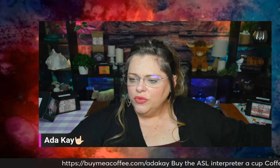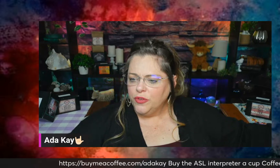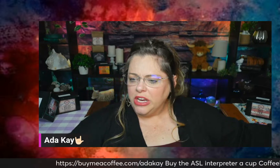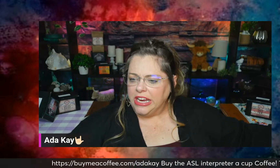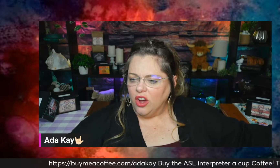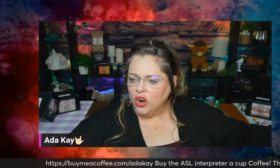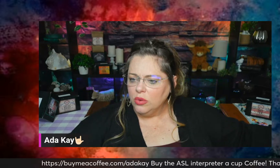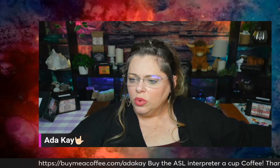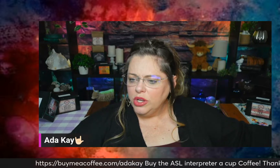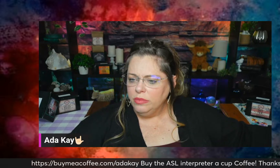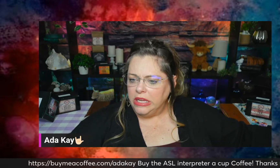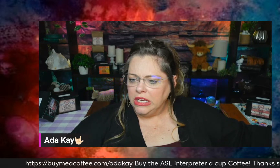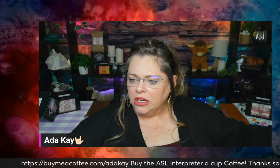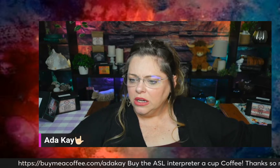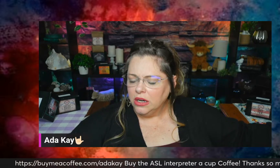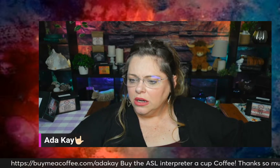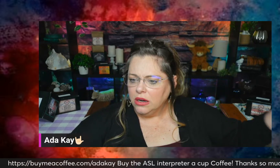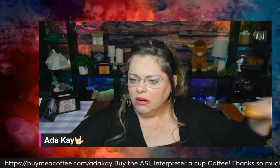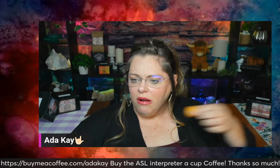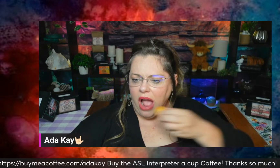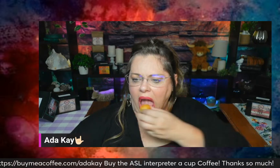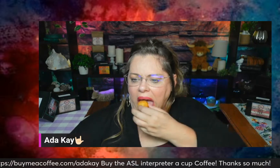Working too freaking hard? What do you mean?